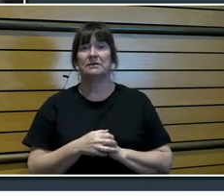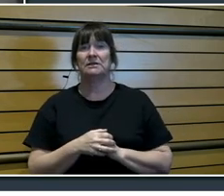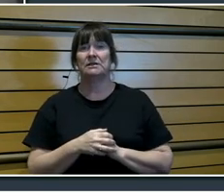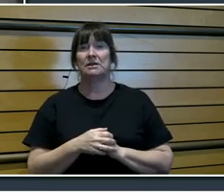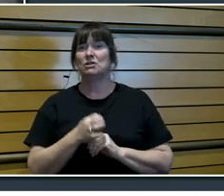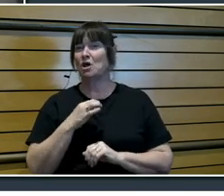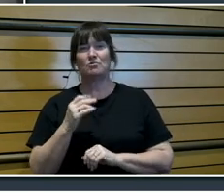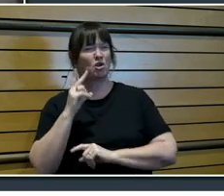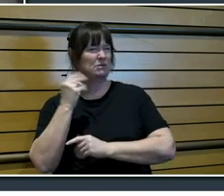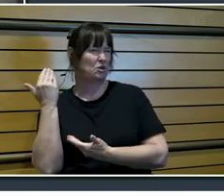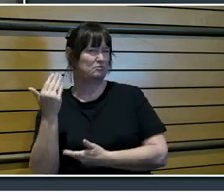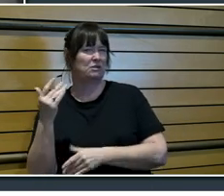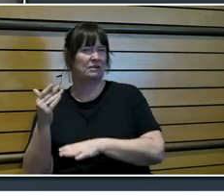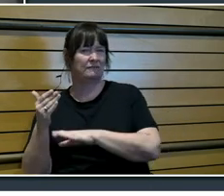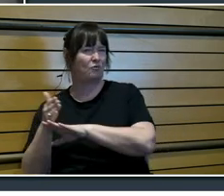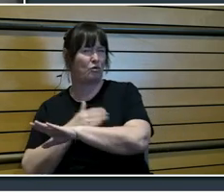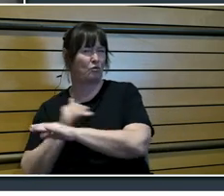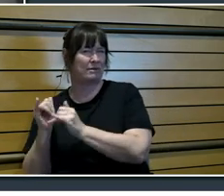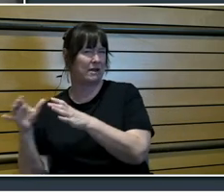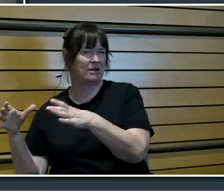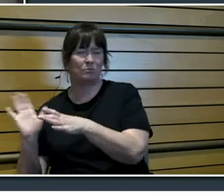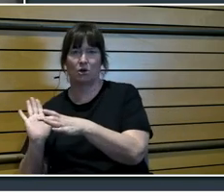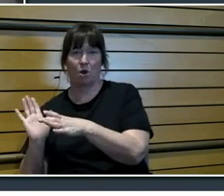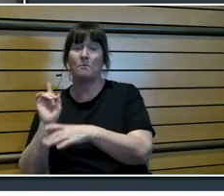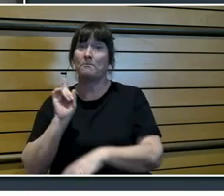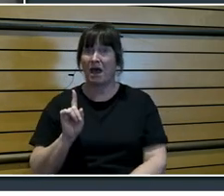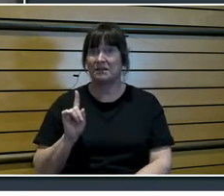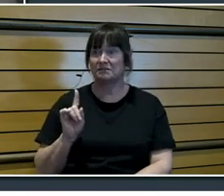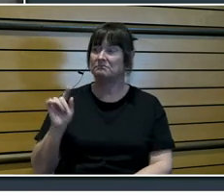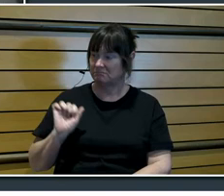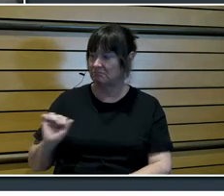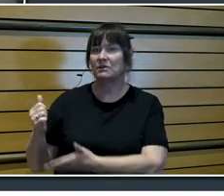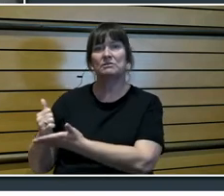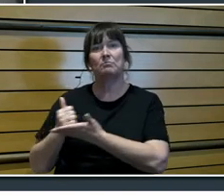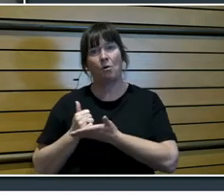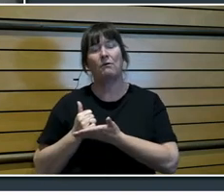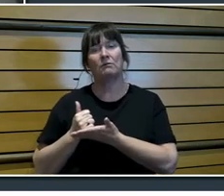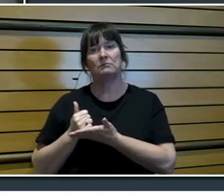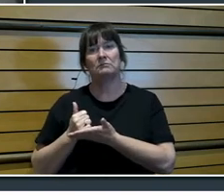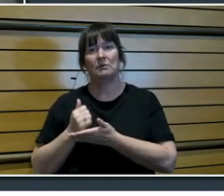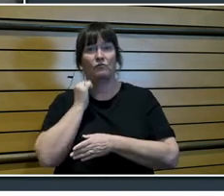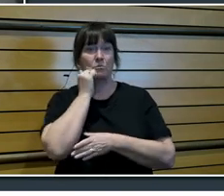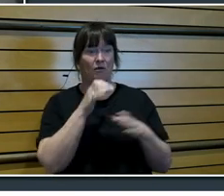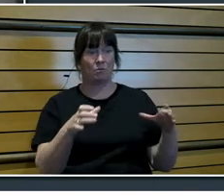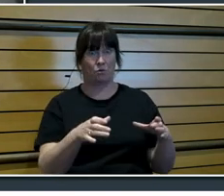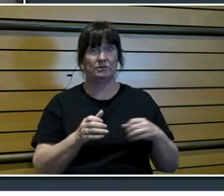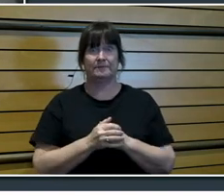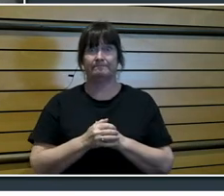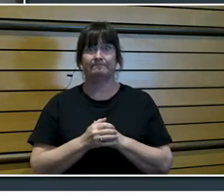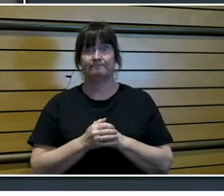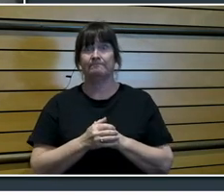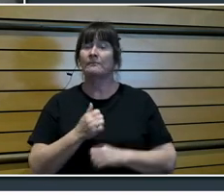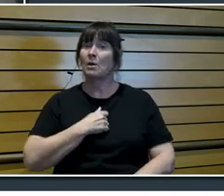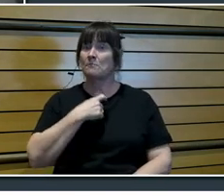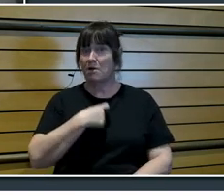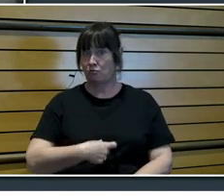not a spokesperson for the Green Party, but I do bring their support for Māori wards. In this role, as well